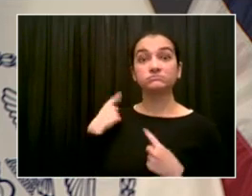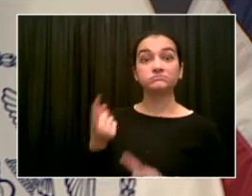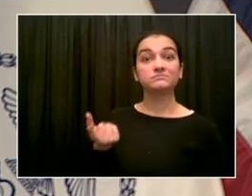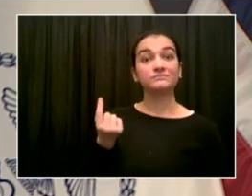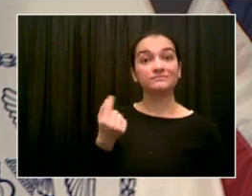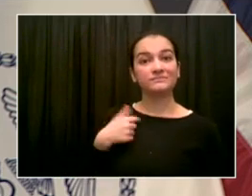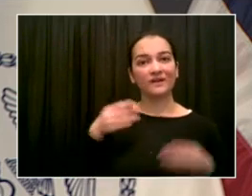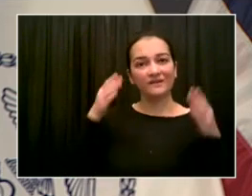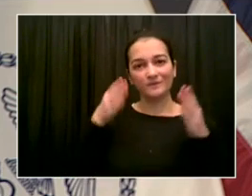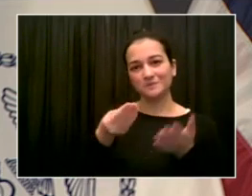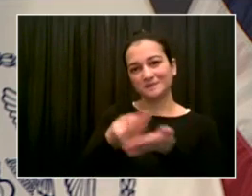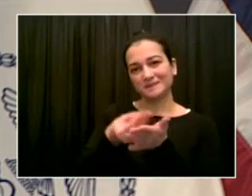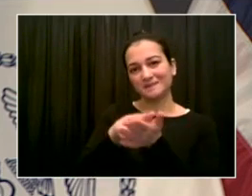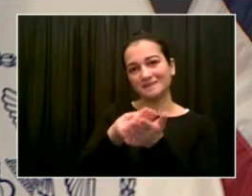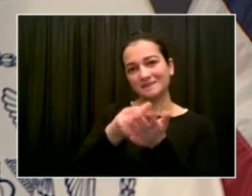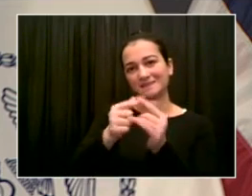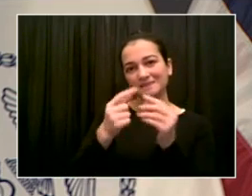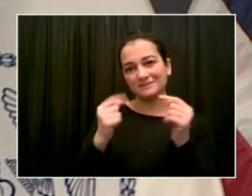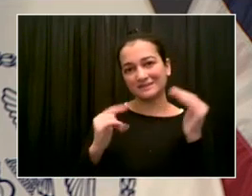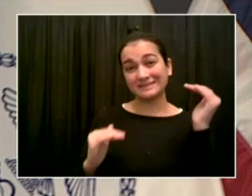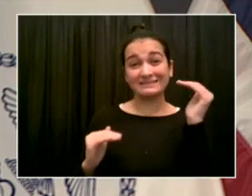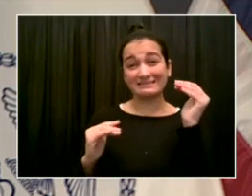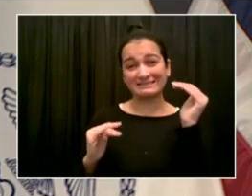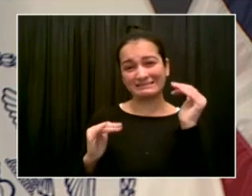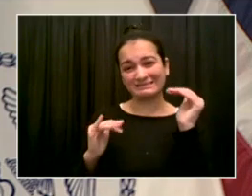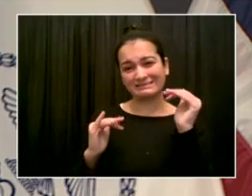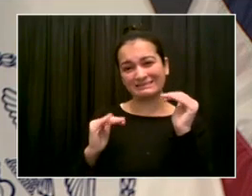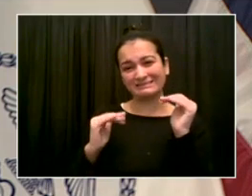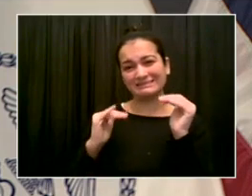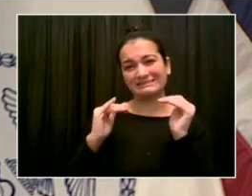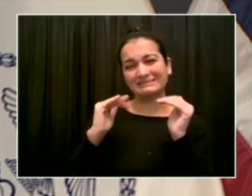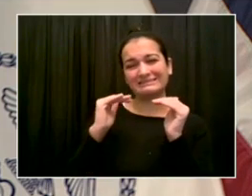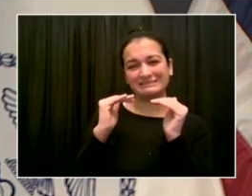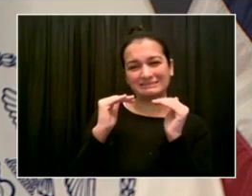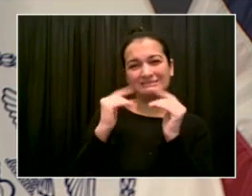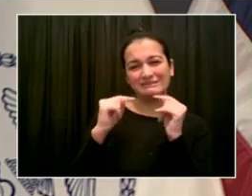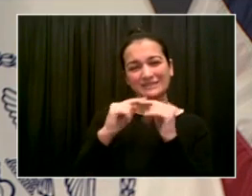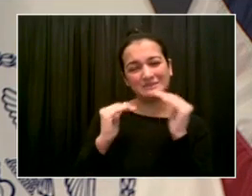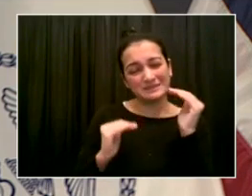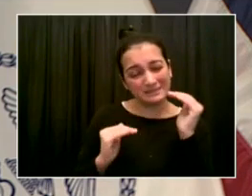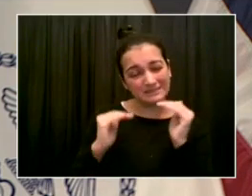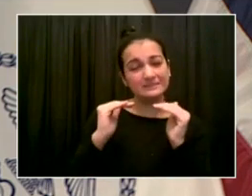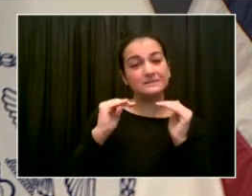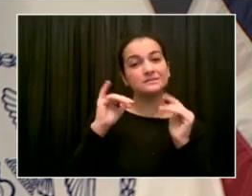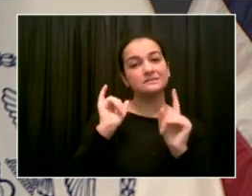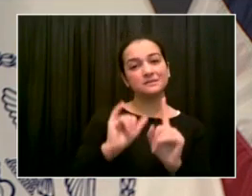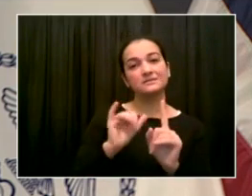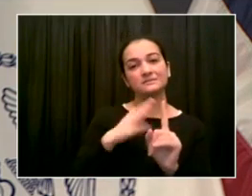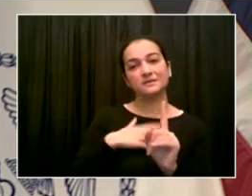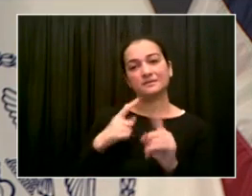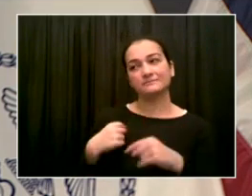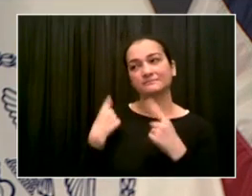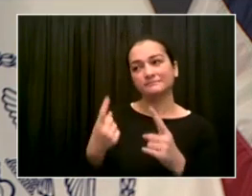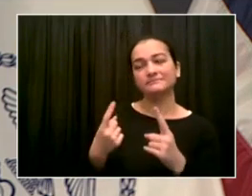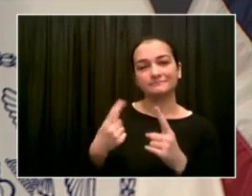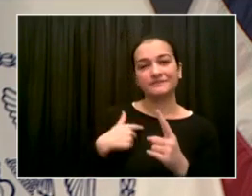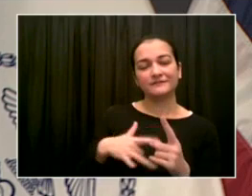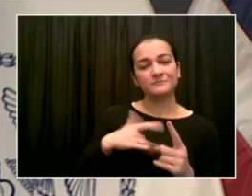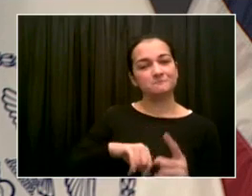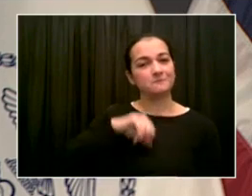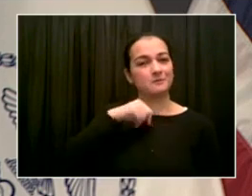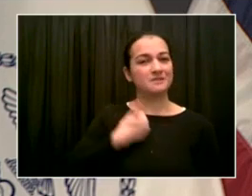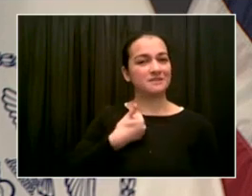believe that we've changed the city. I truly believe we've taken a big bite out of inequality. There's a lot more to do.